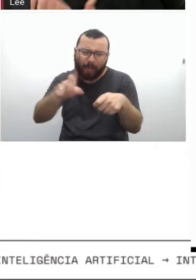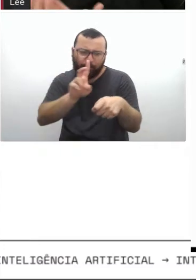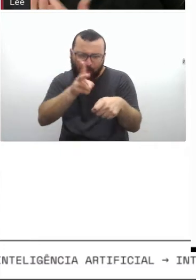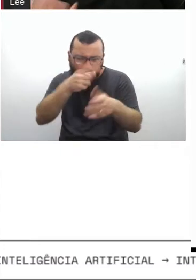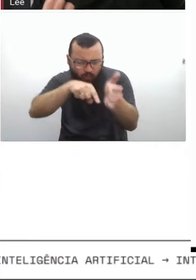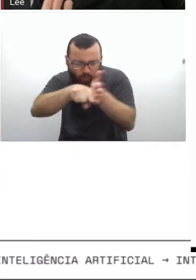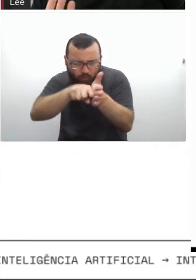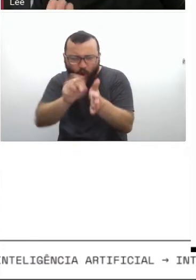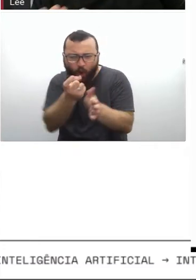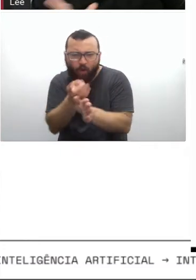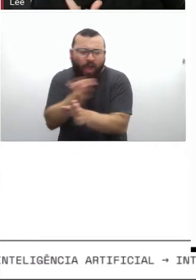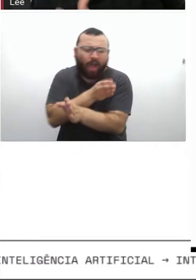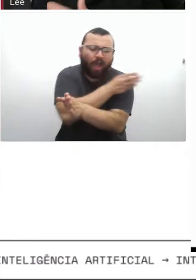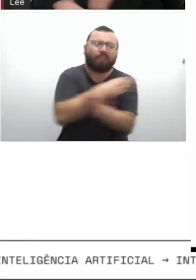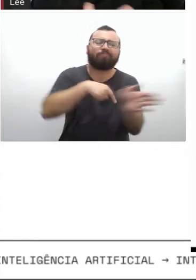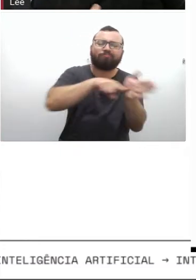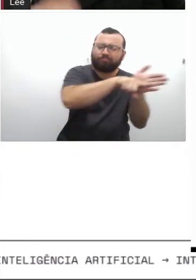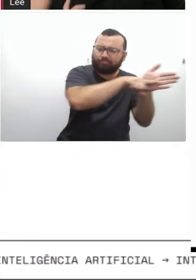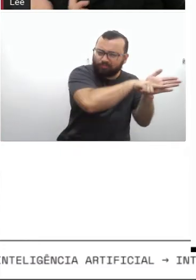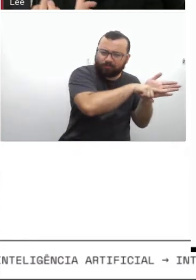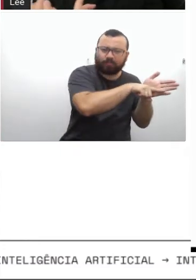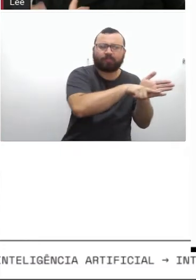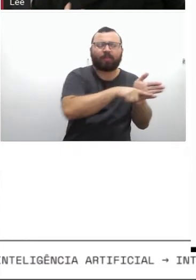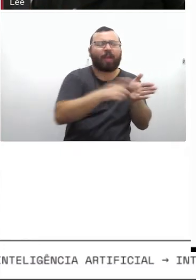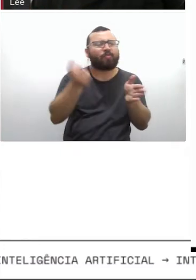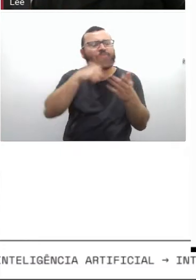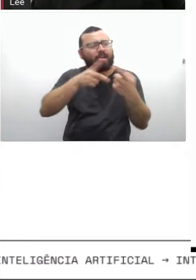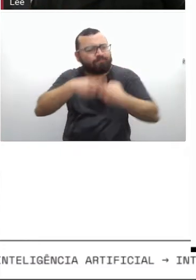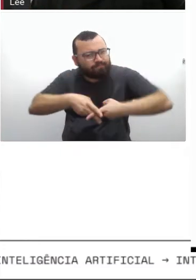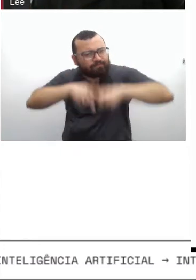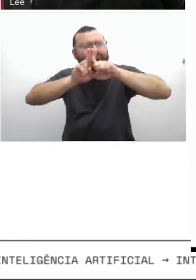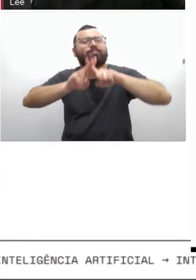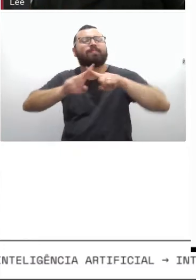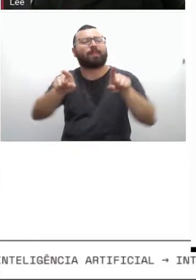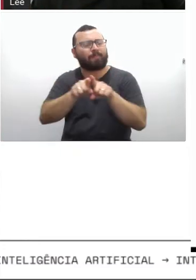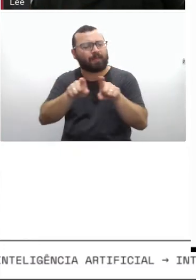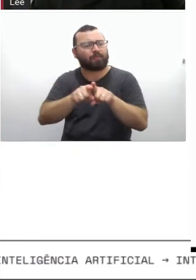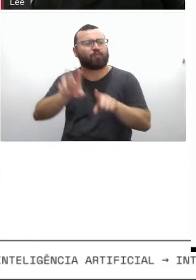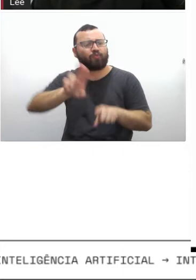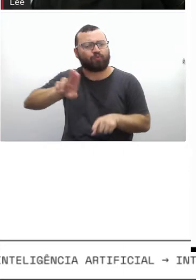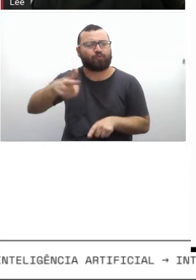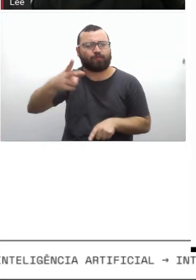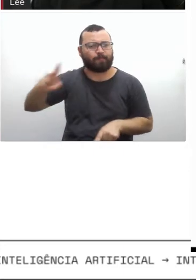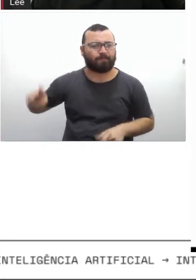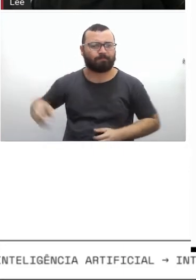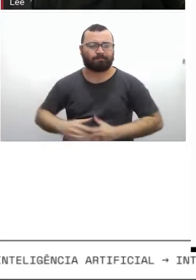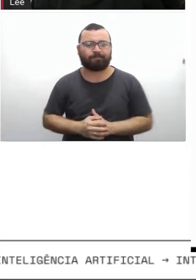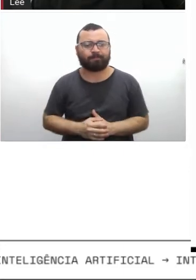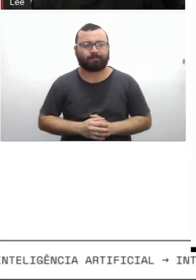a bot builder like Dialogflow to fix the intent and fix the use case.